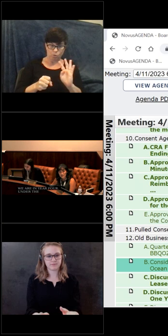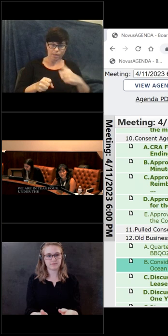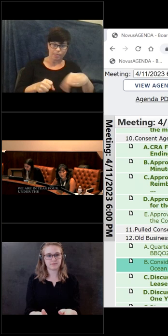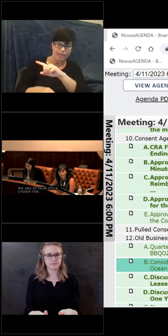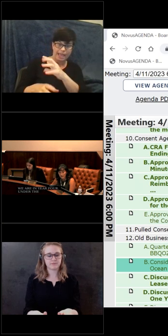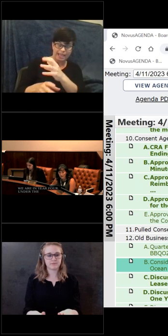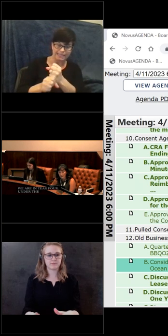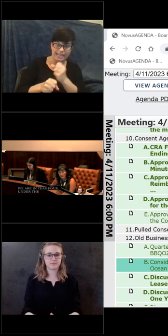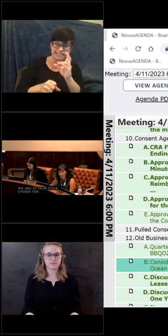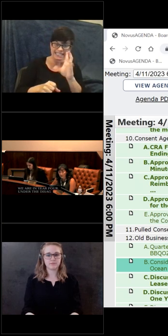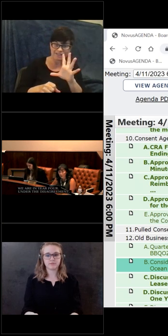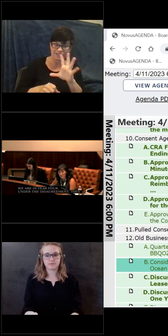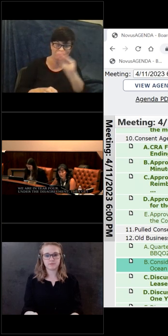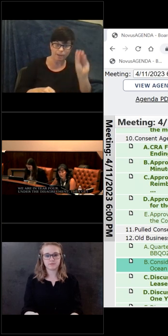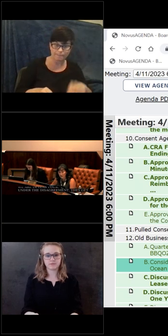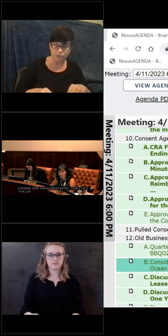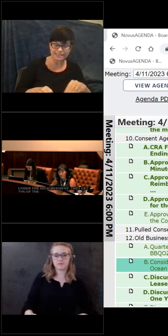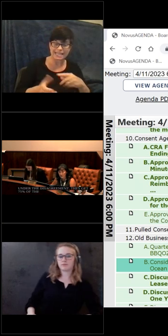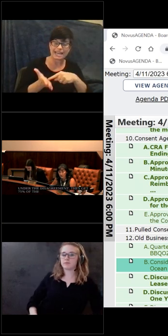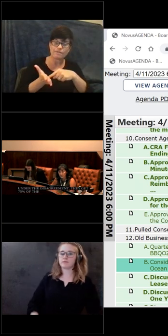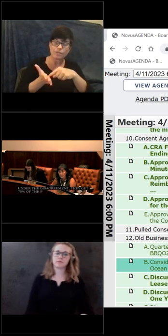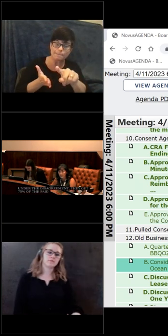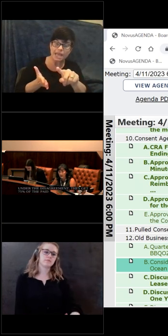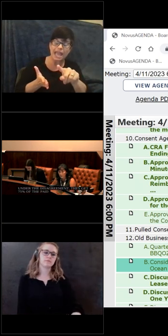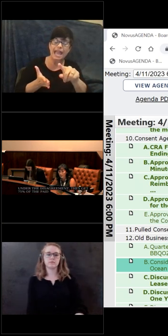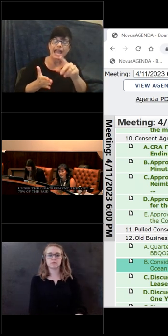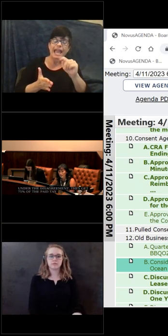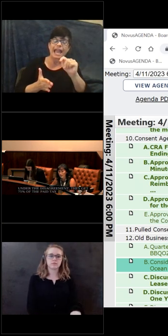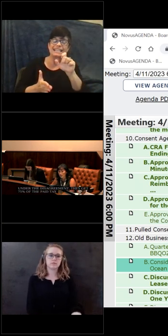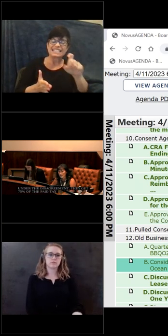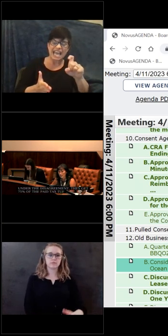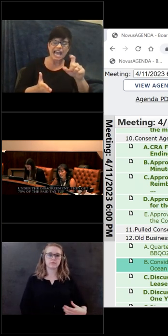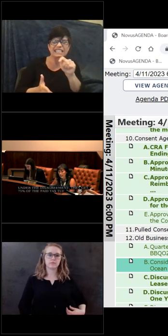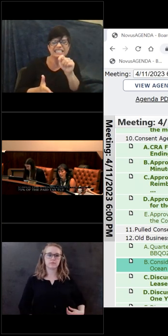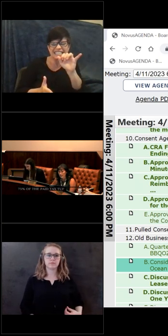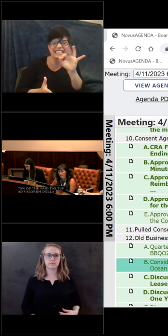tax TIF ad valorem dollars. That will equate to